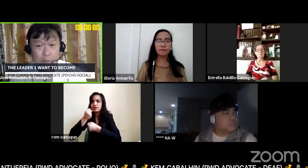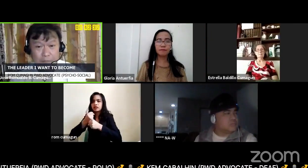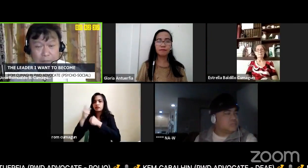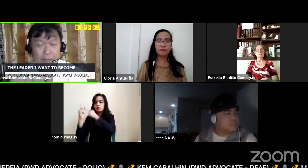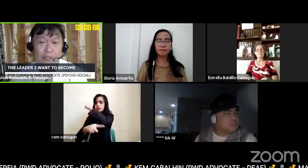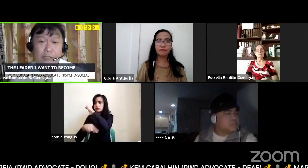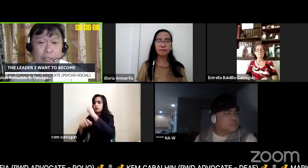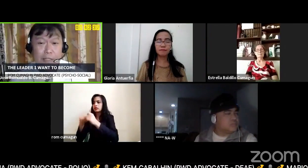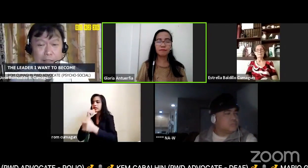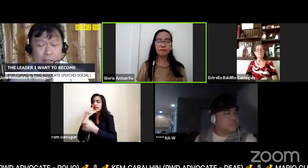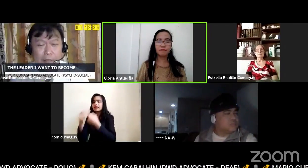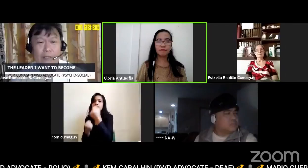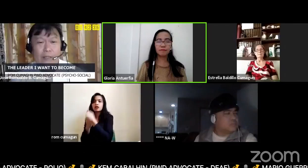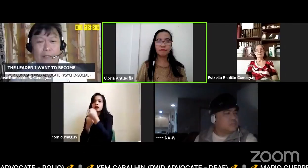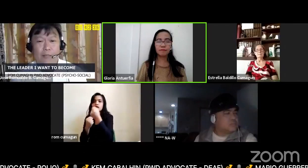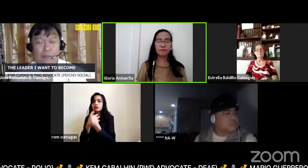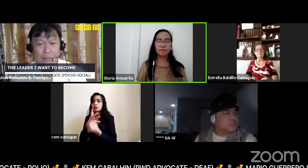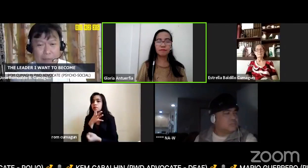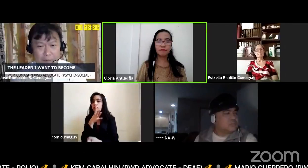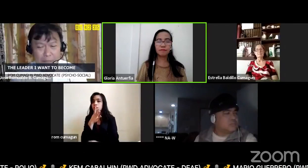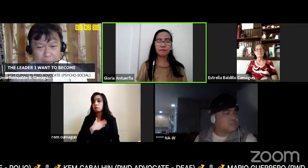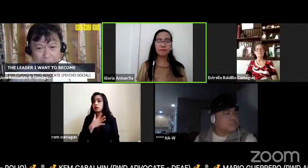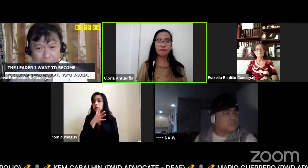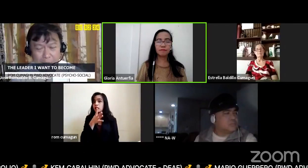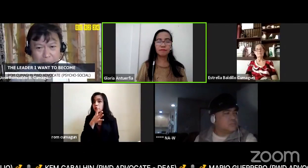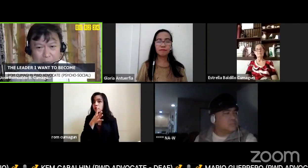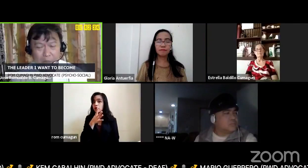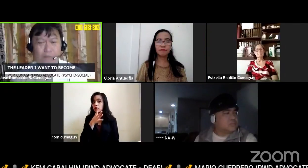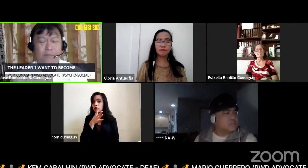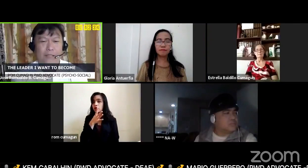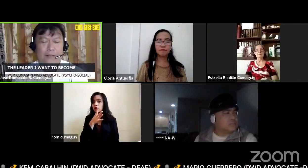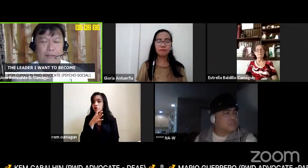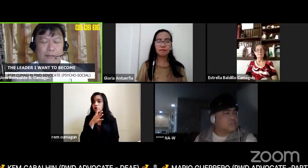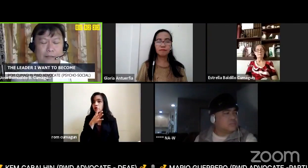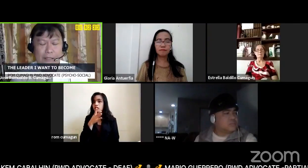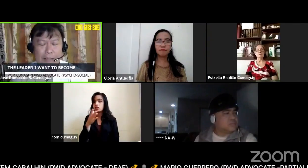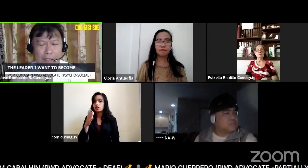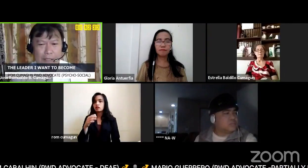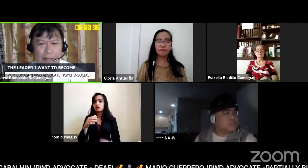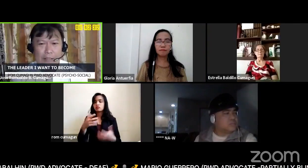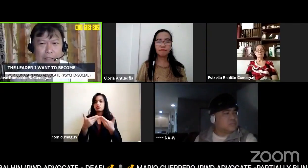was recently became a widow.